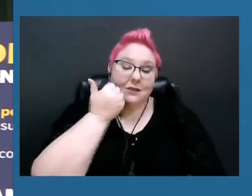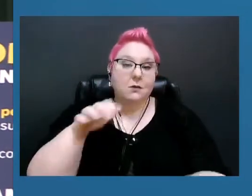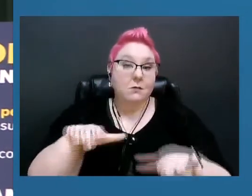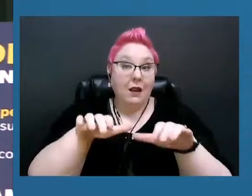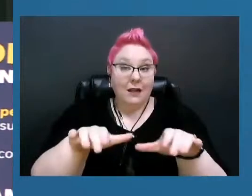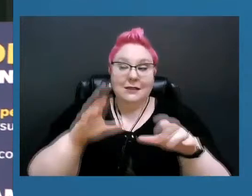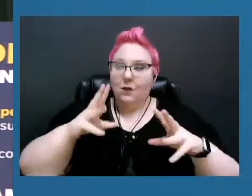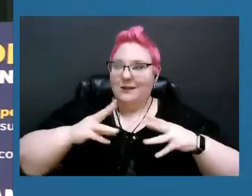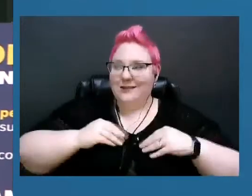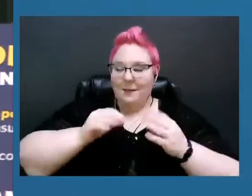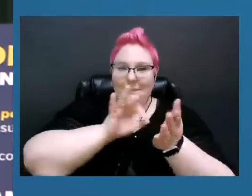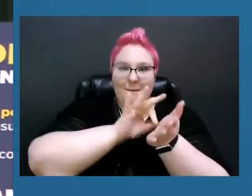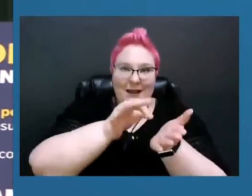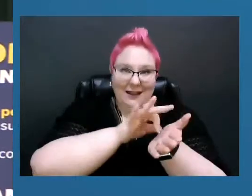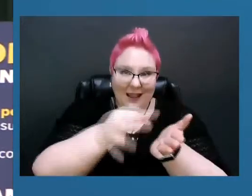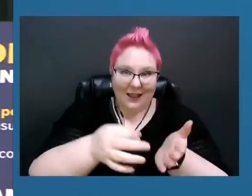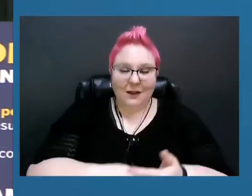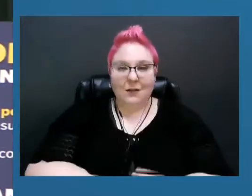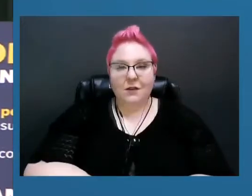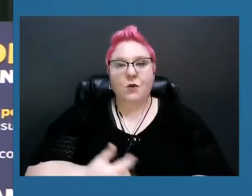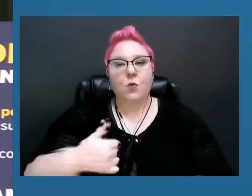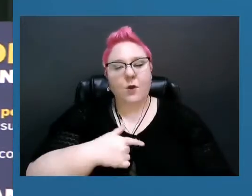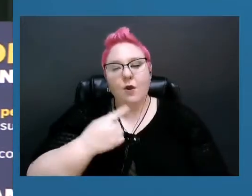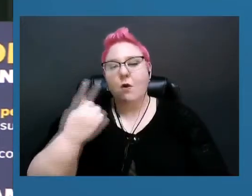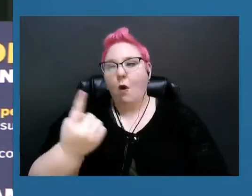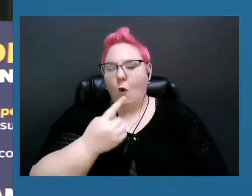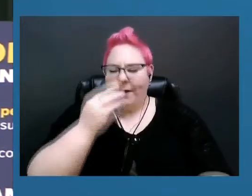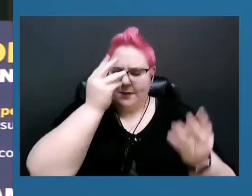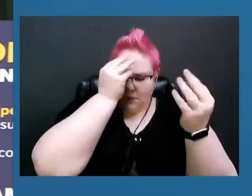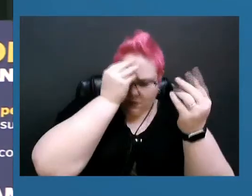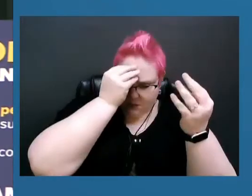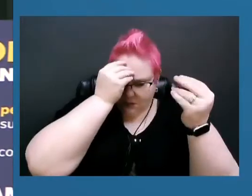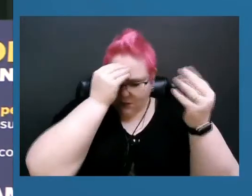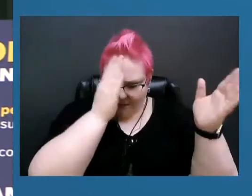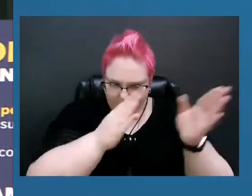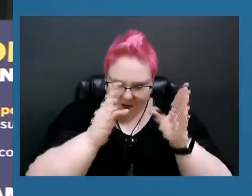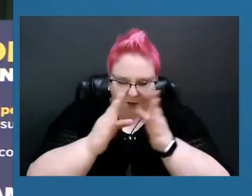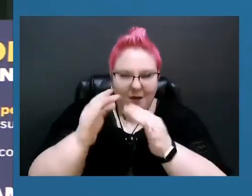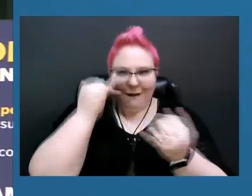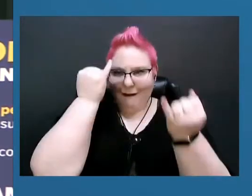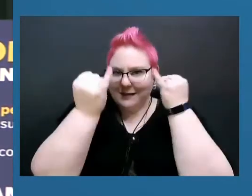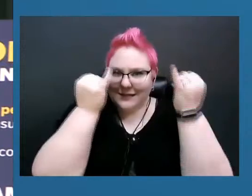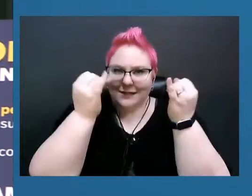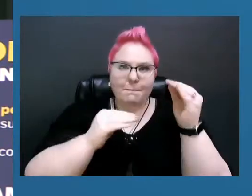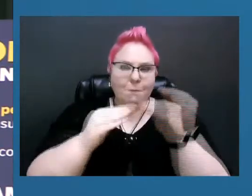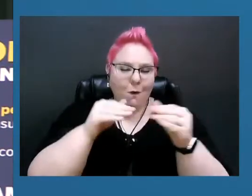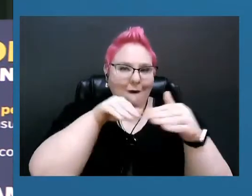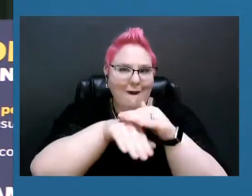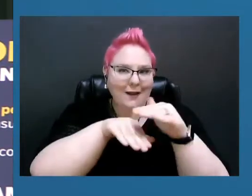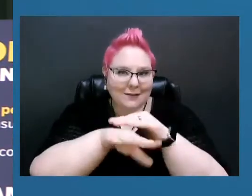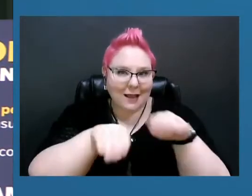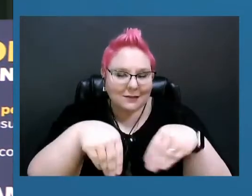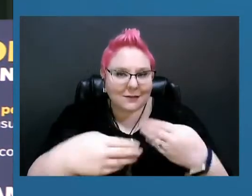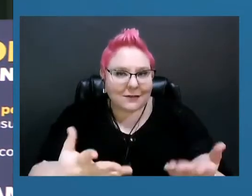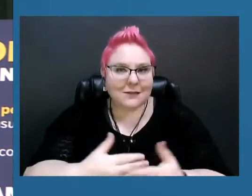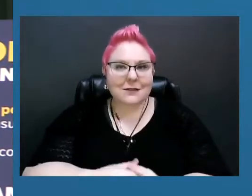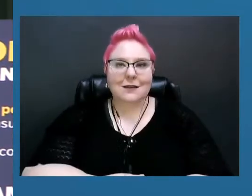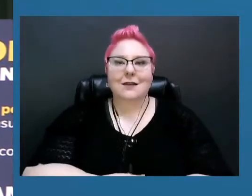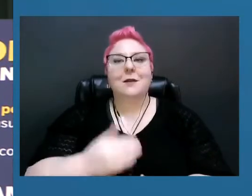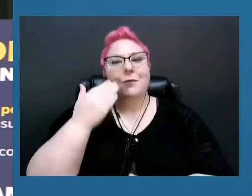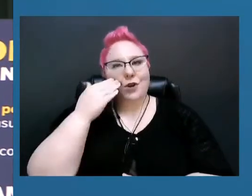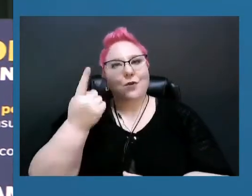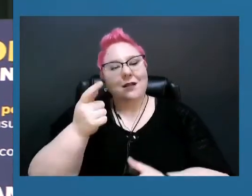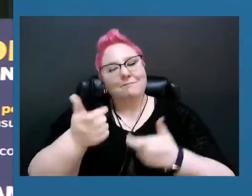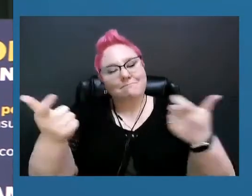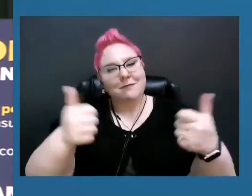accepts Medicaid. We are constantly brainstorming and trying to come up with ideas to increase access, but we know that that is one of our biggest